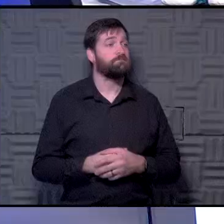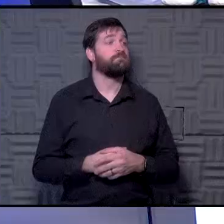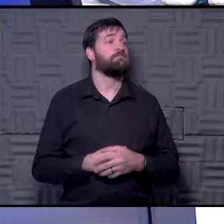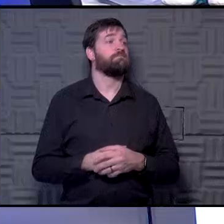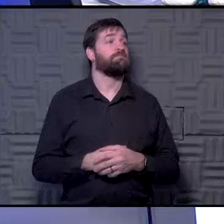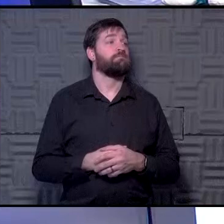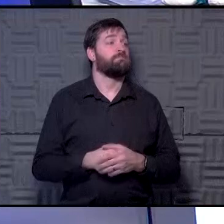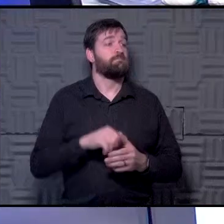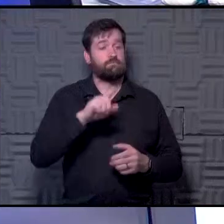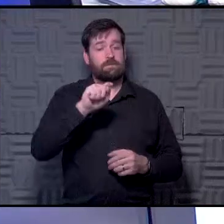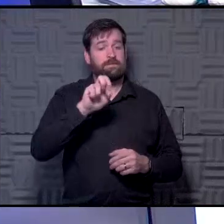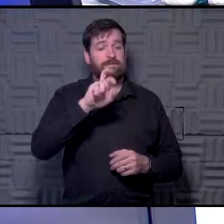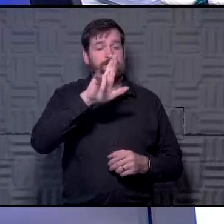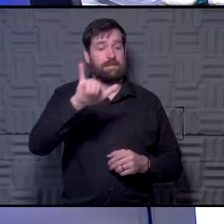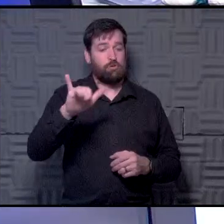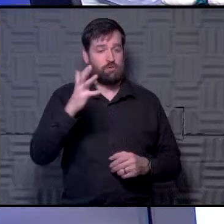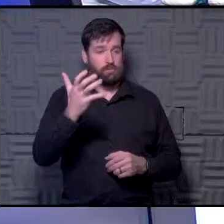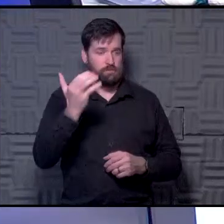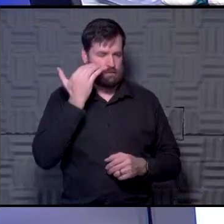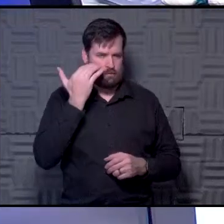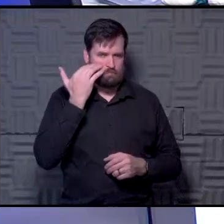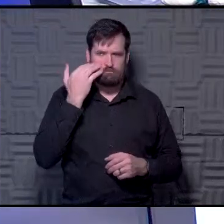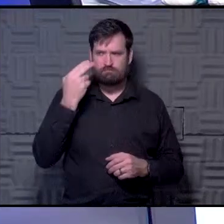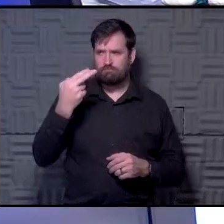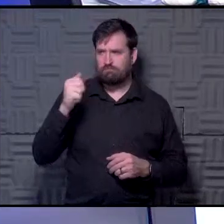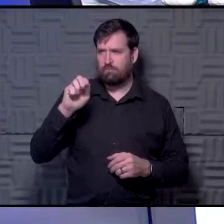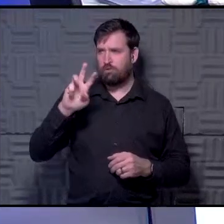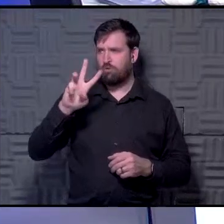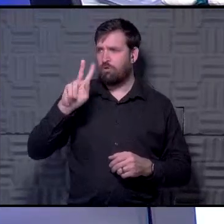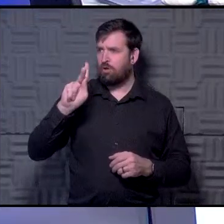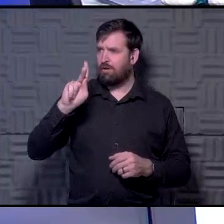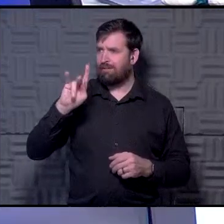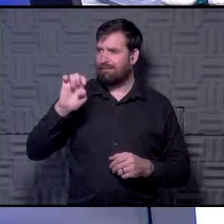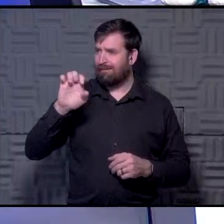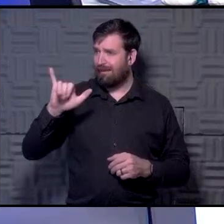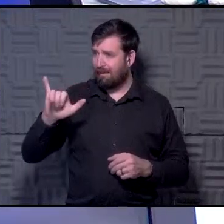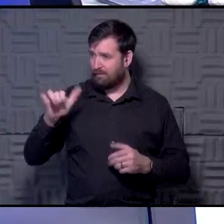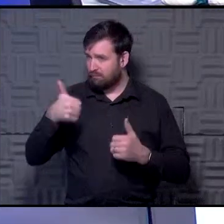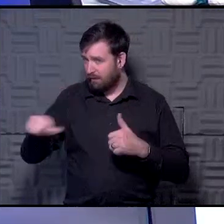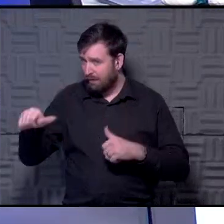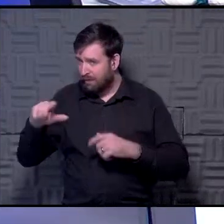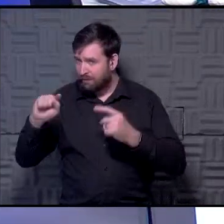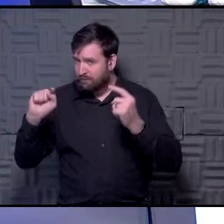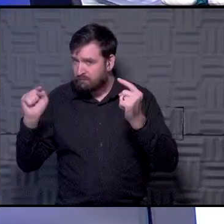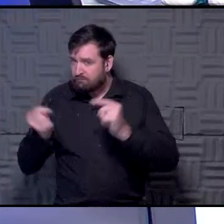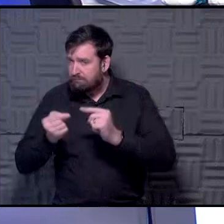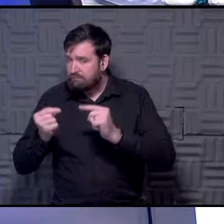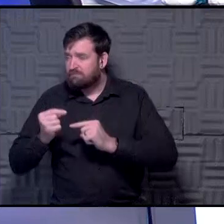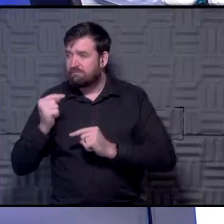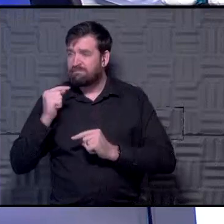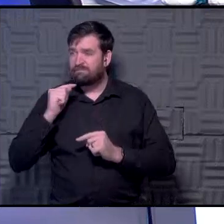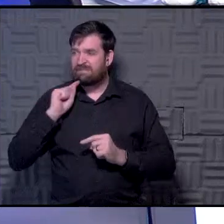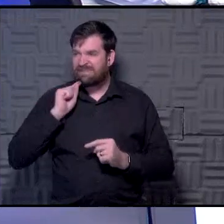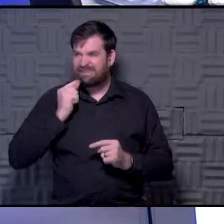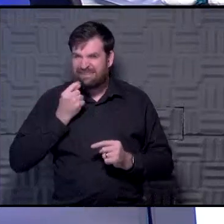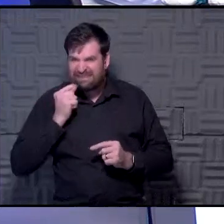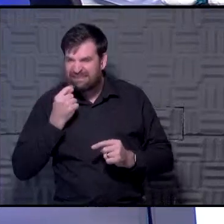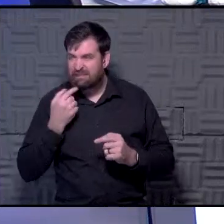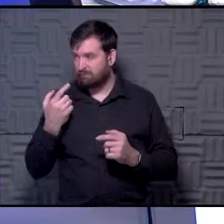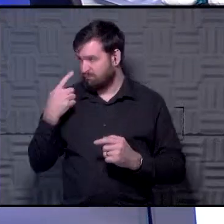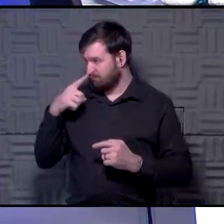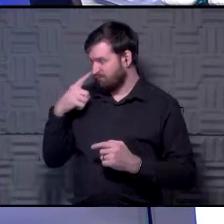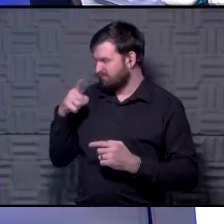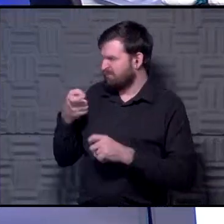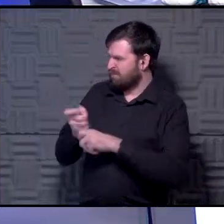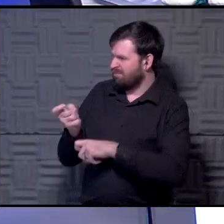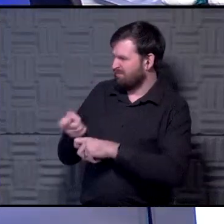Okay, and Terry wants to know, how does Hawkeye feel this morning? Any soreness or other I was reactions going to to your give it about that, shot? Jeff. First of all, can I give you a